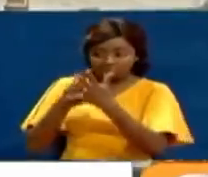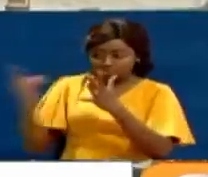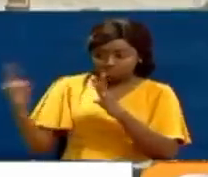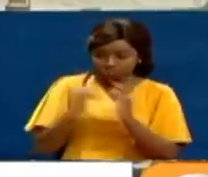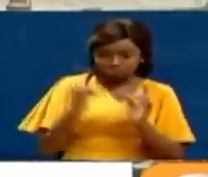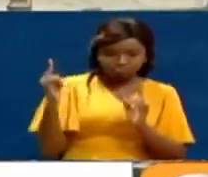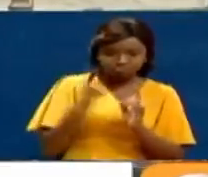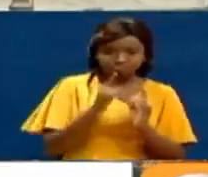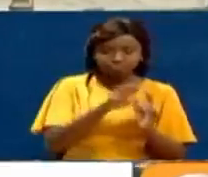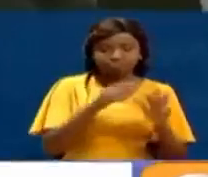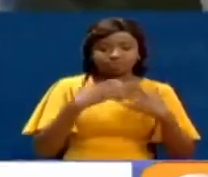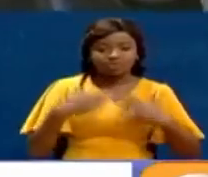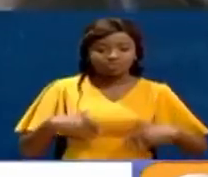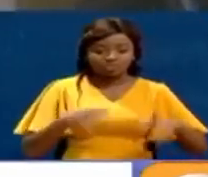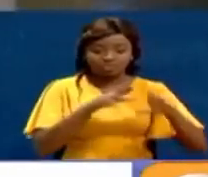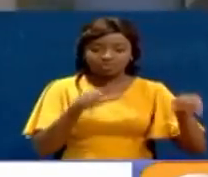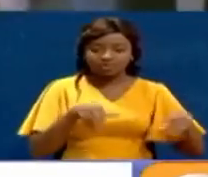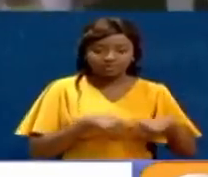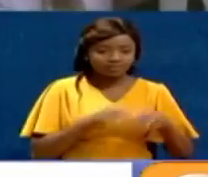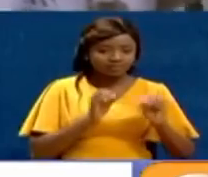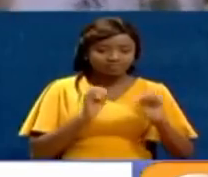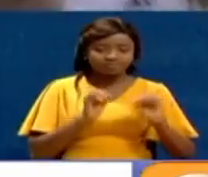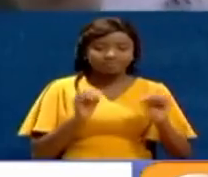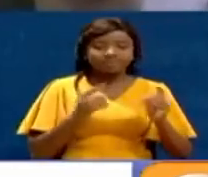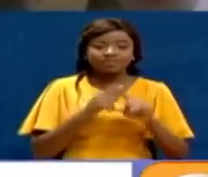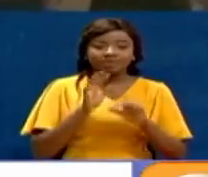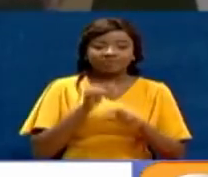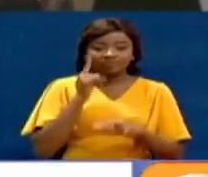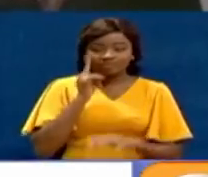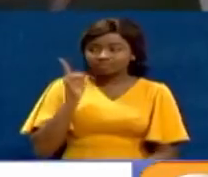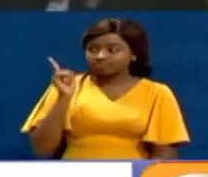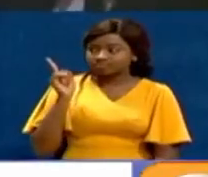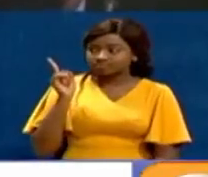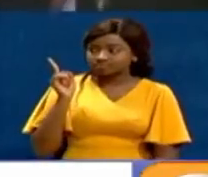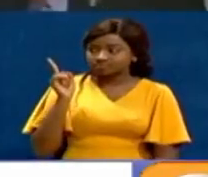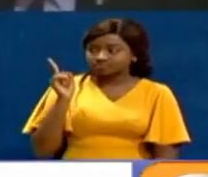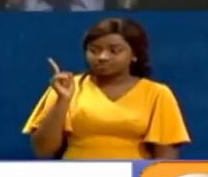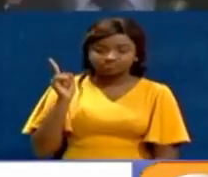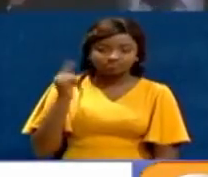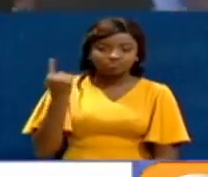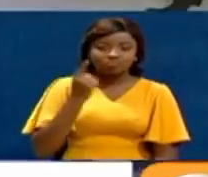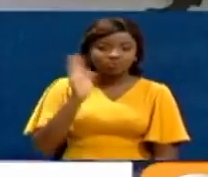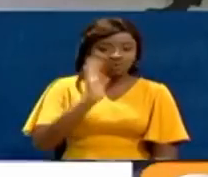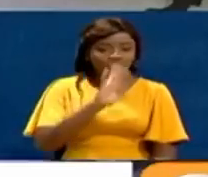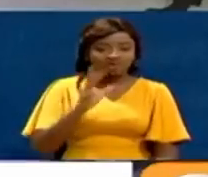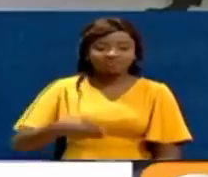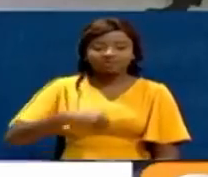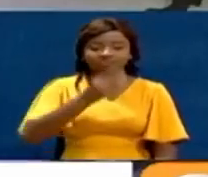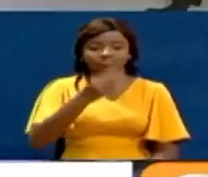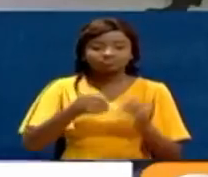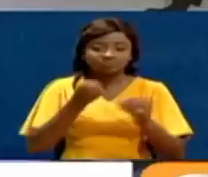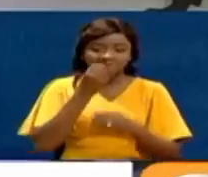close to Maradona's coffin. From behind a makeshift barrier, the mourners only waved, applauded, and threw